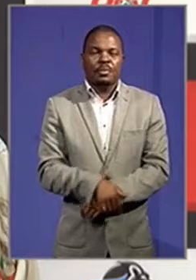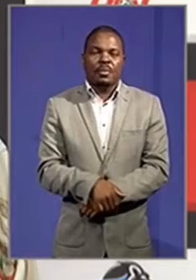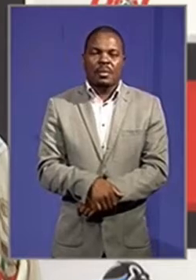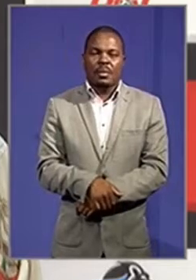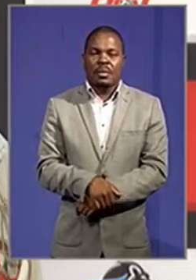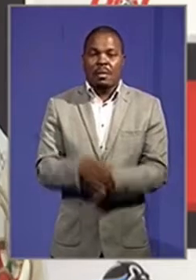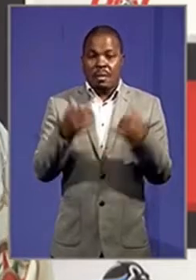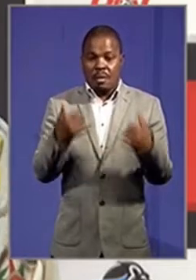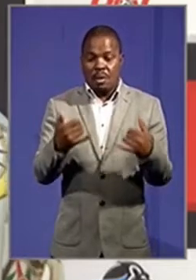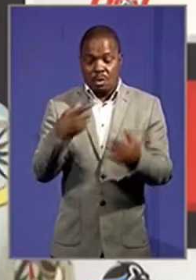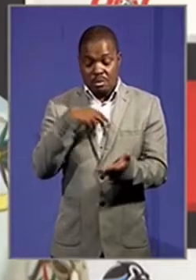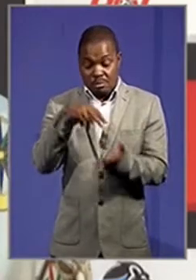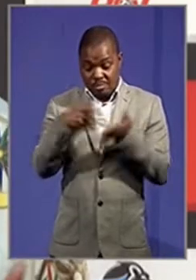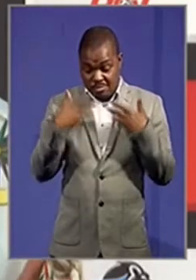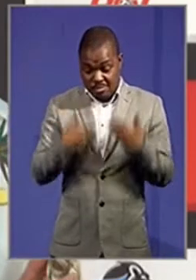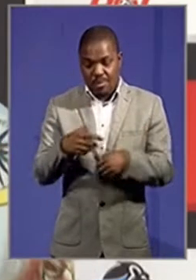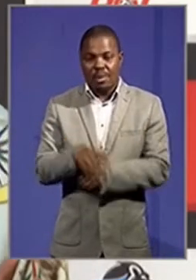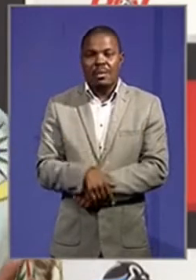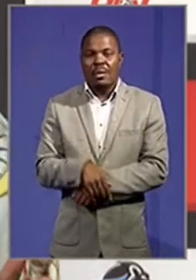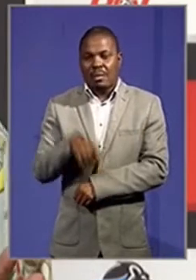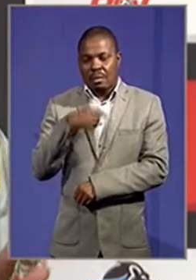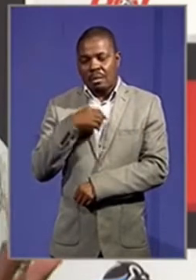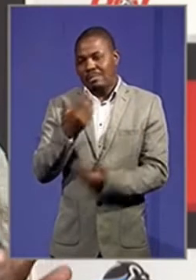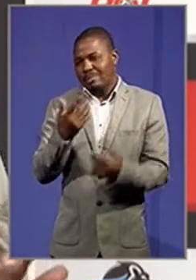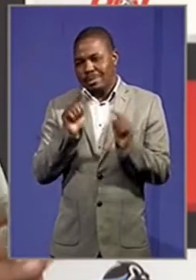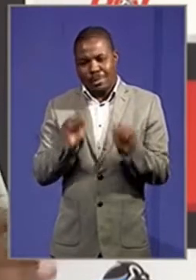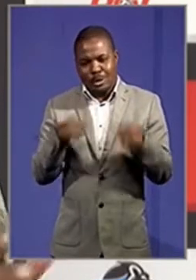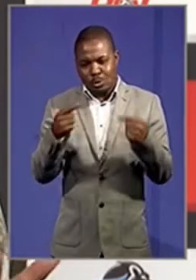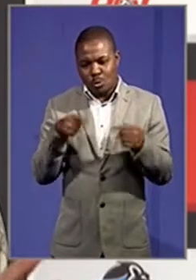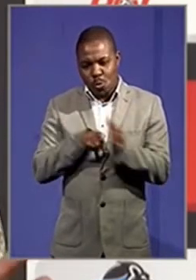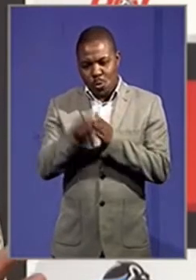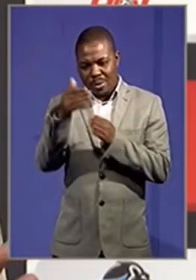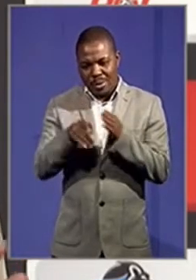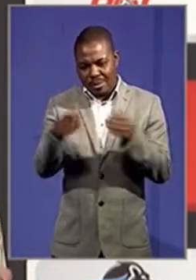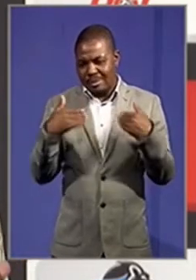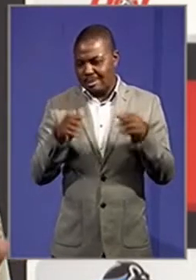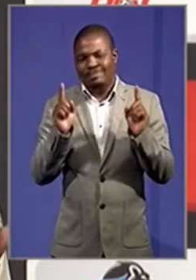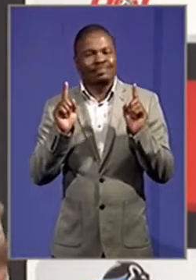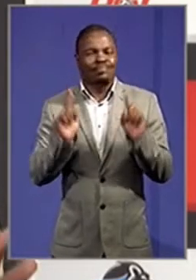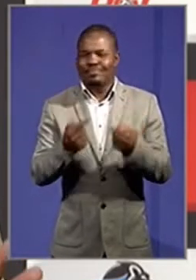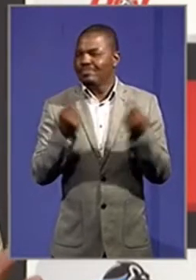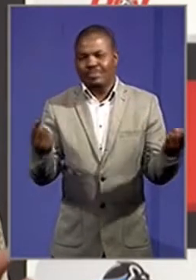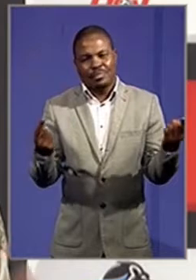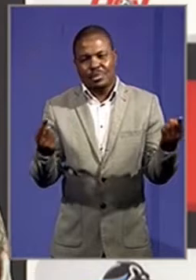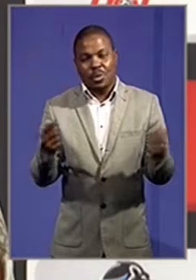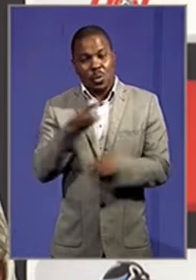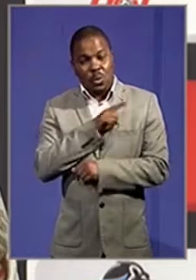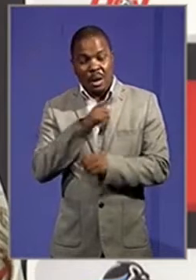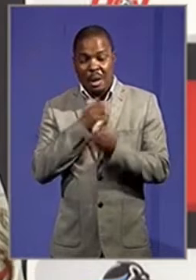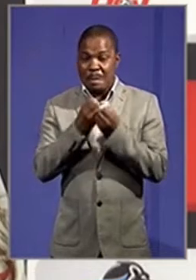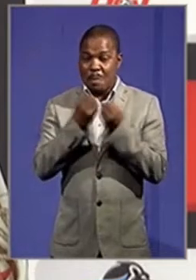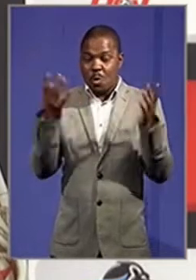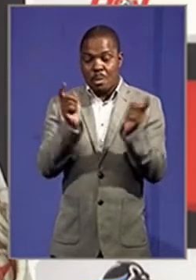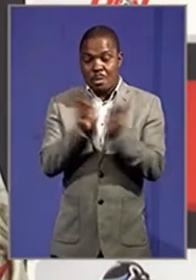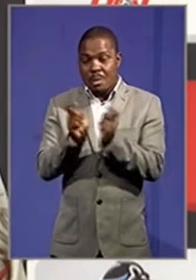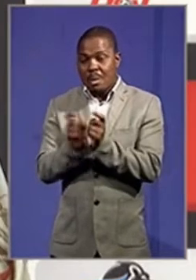Standing here in front of you, it will be difficult for us to start this weekend. As I've indicated, that most of those